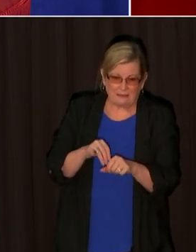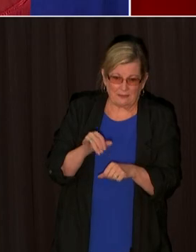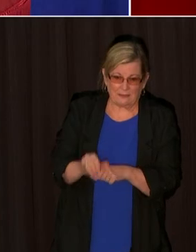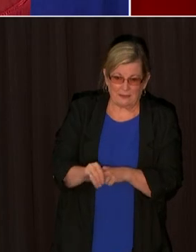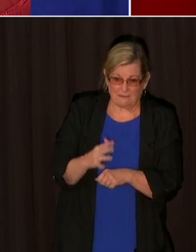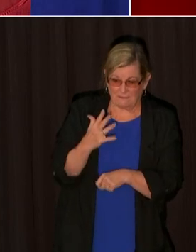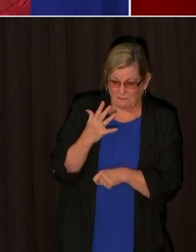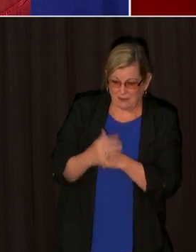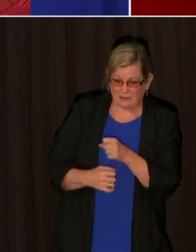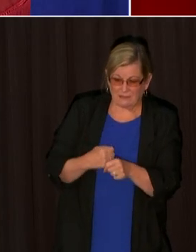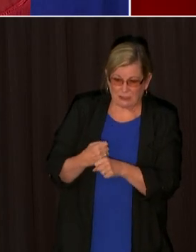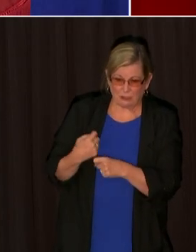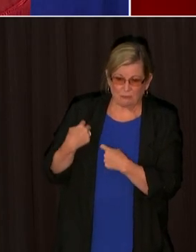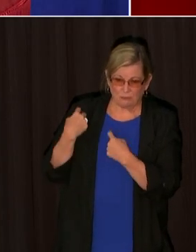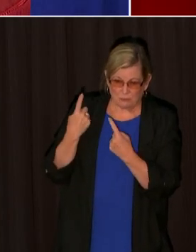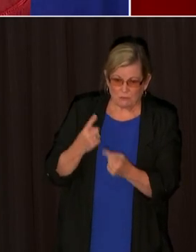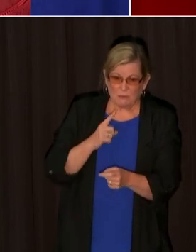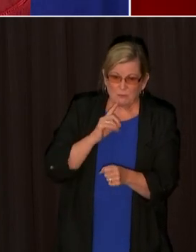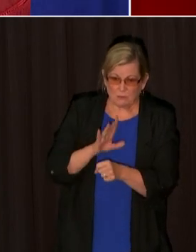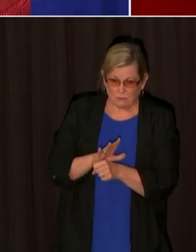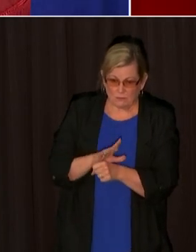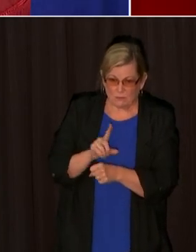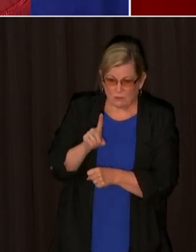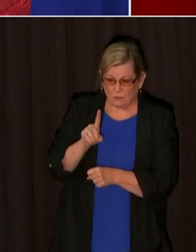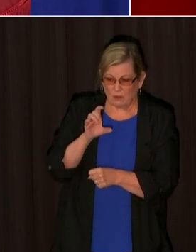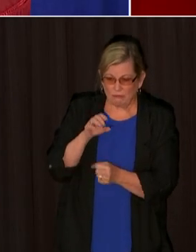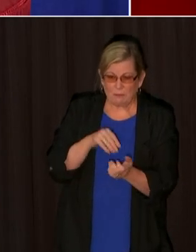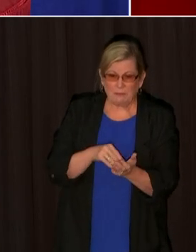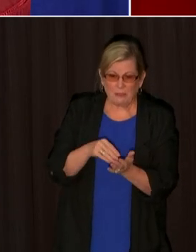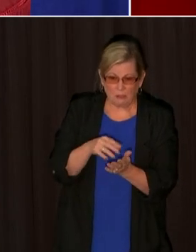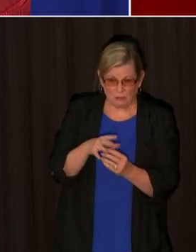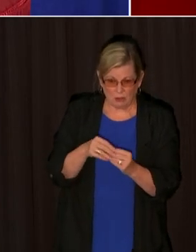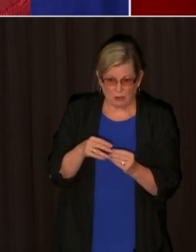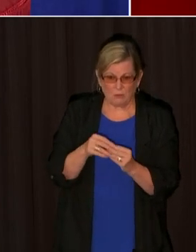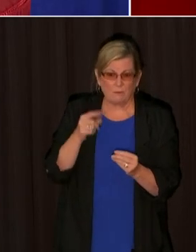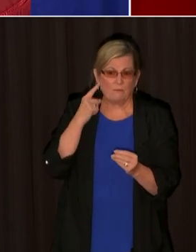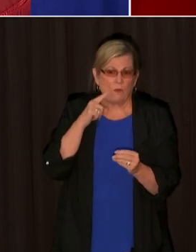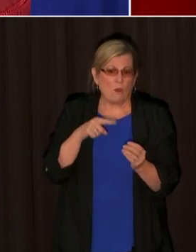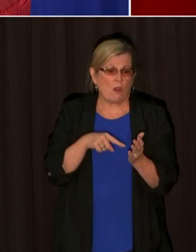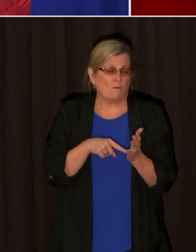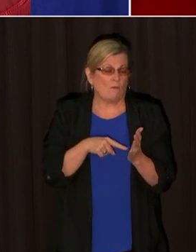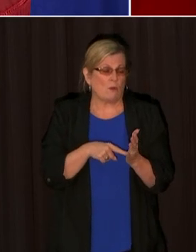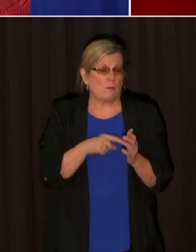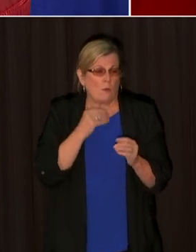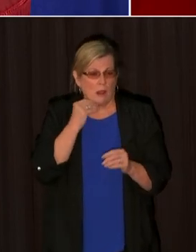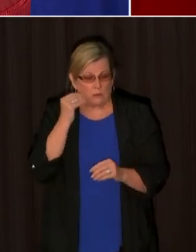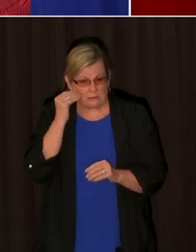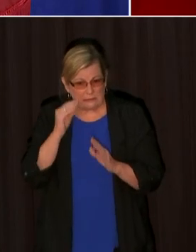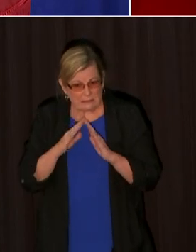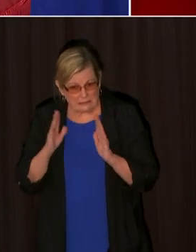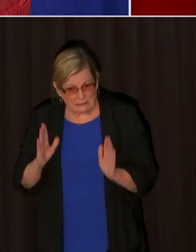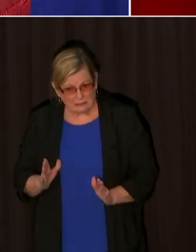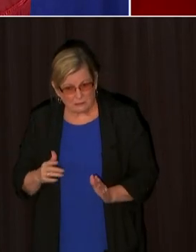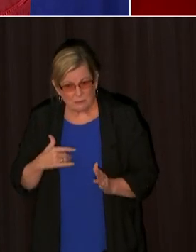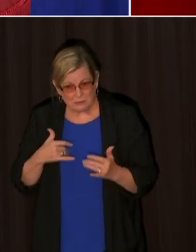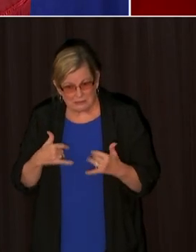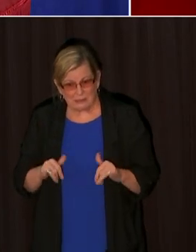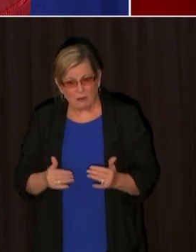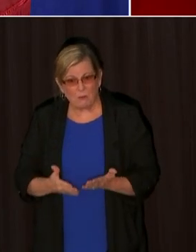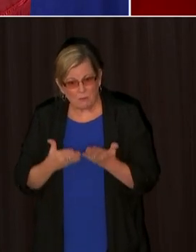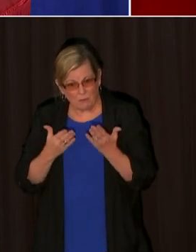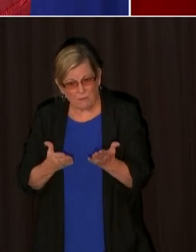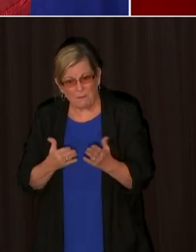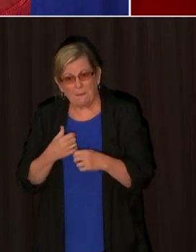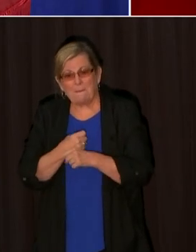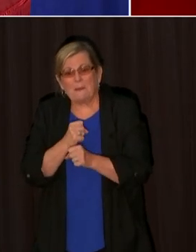over $100 million in affordable housing. We were still able to propose ensuring that